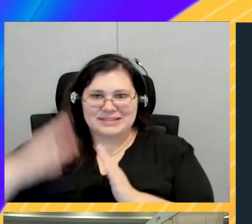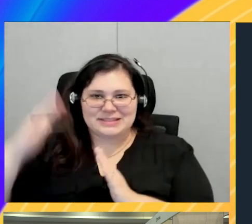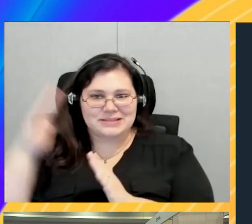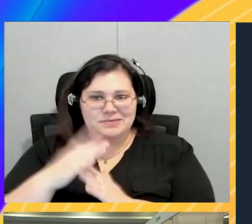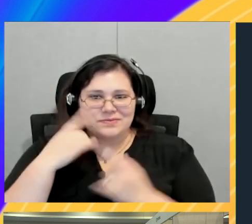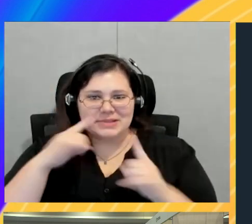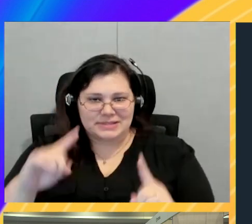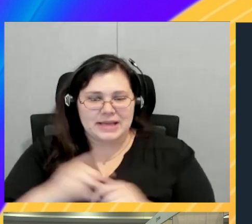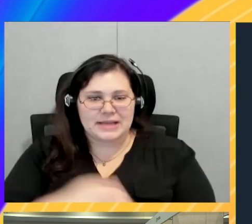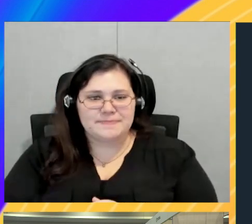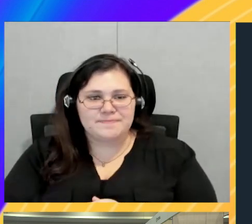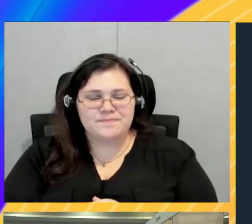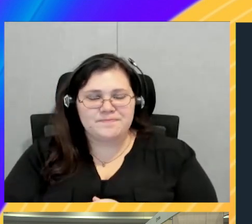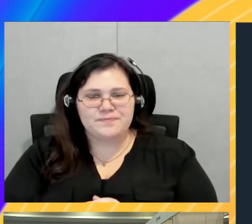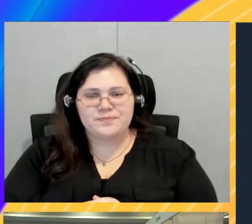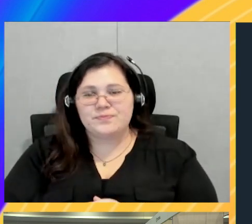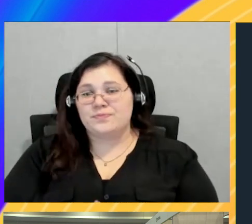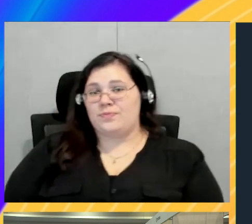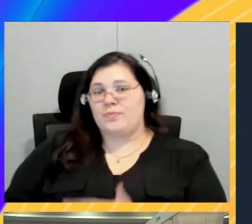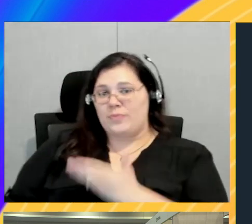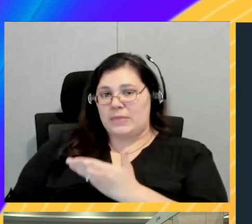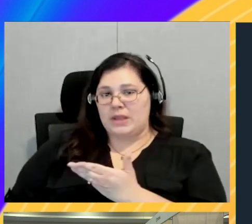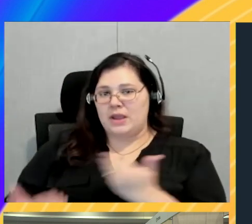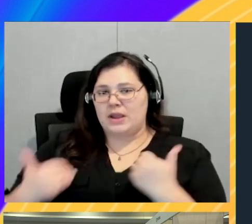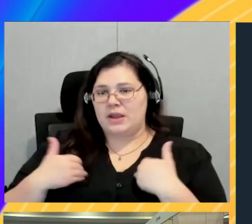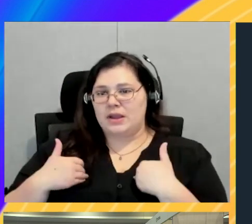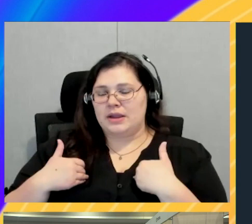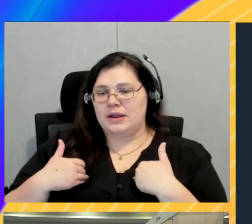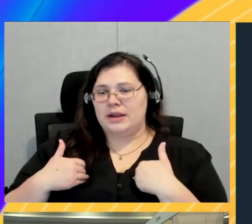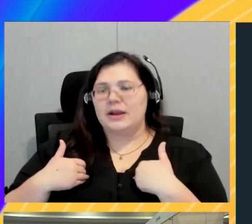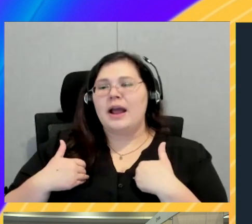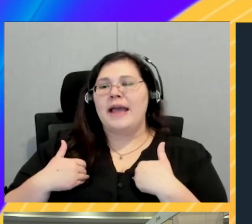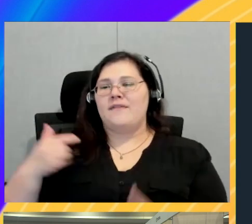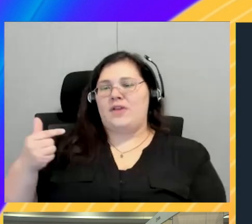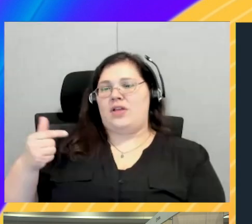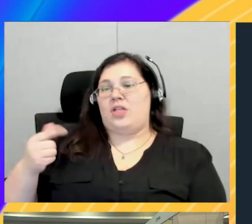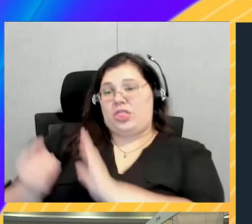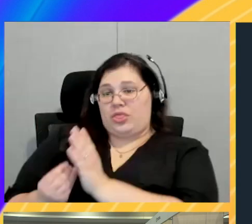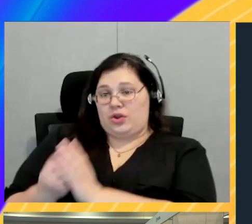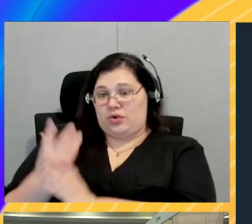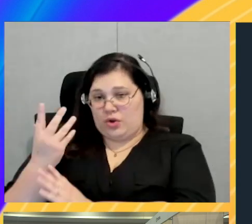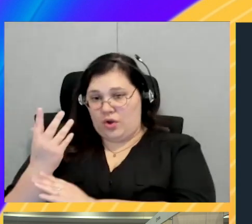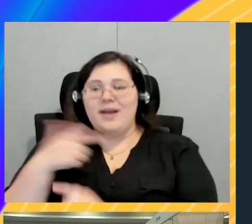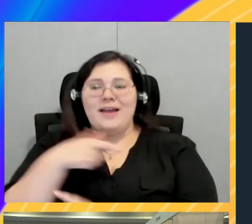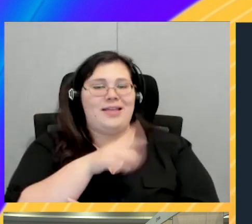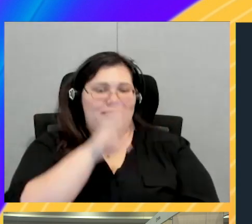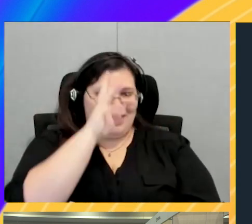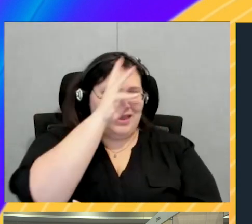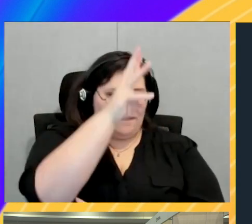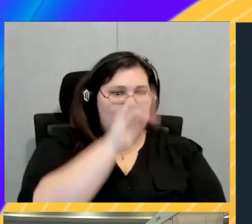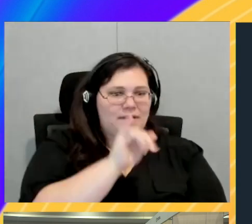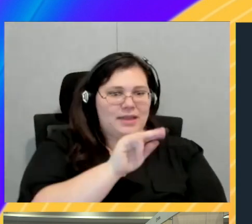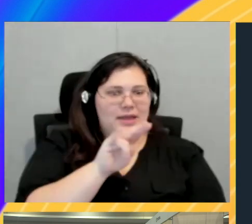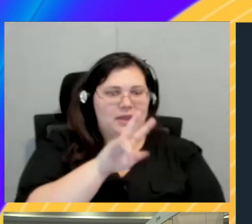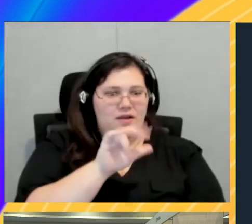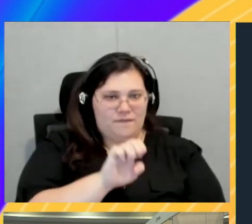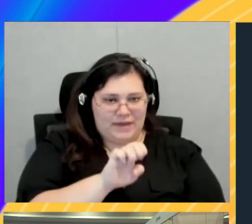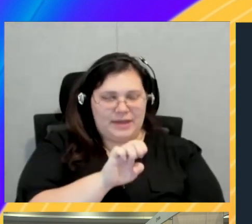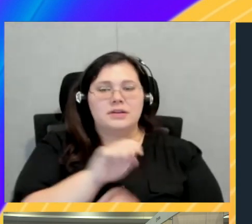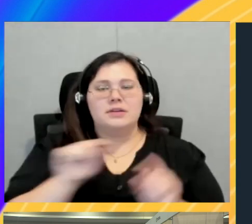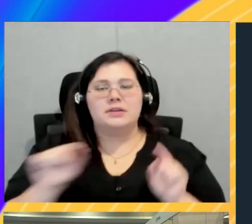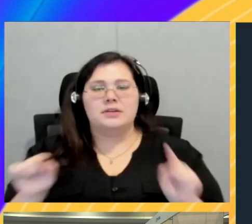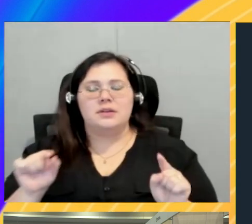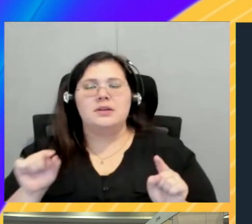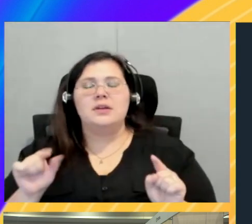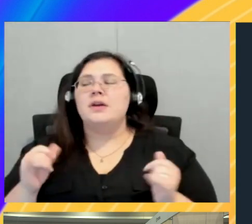So here I've got broken down the innovate and the growth side. And so let's use a similar approach that we did last time. Wayne, can you speak to some